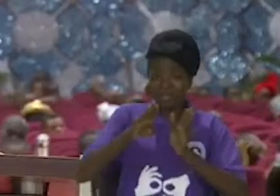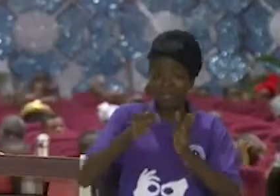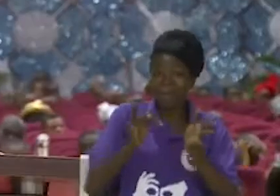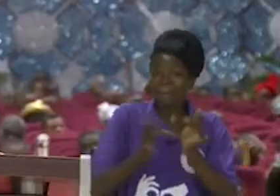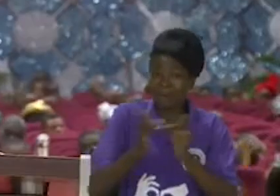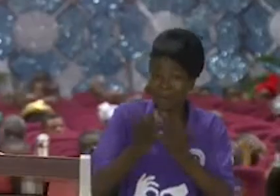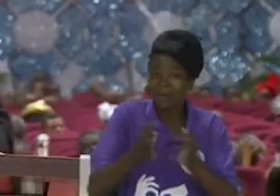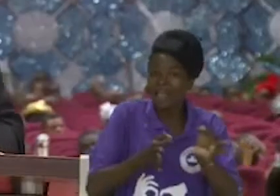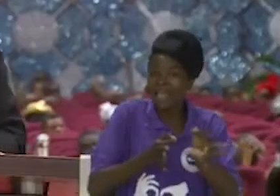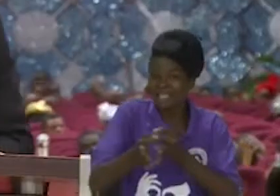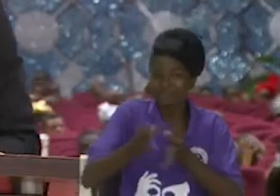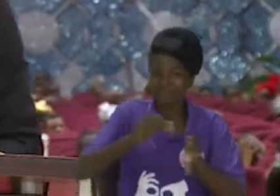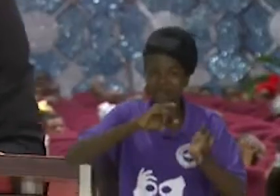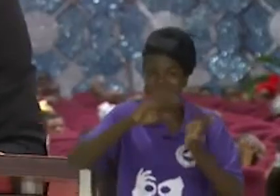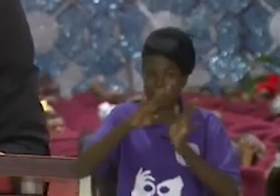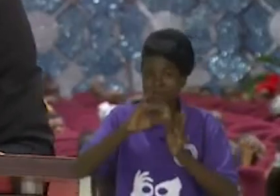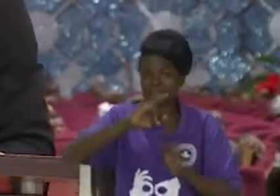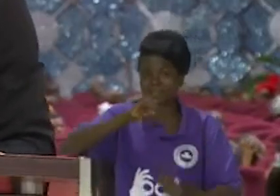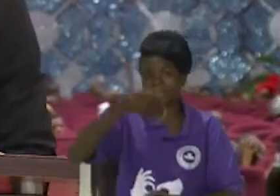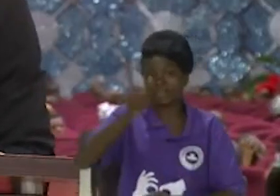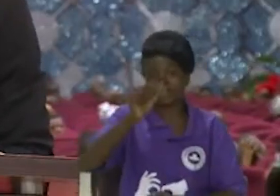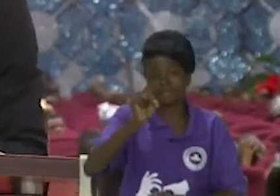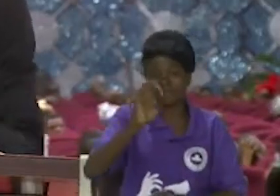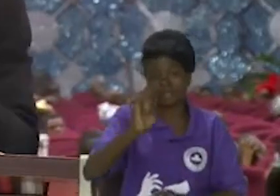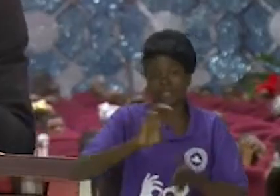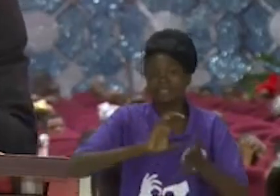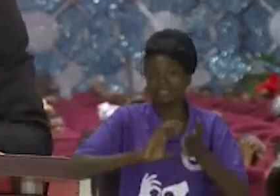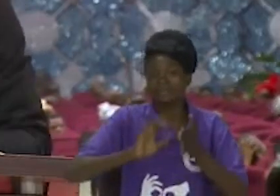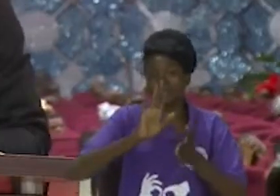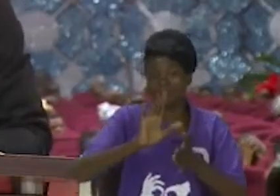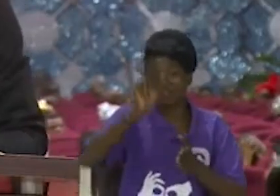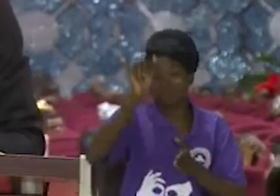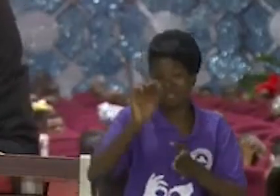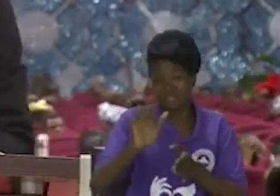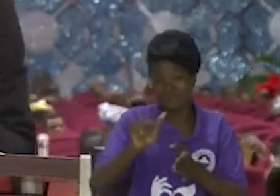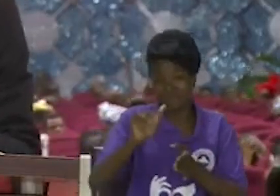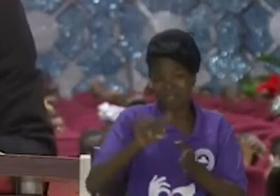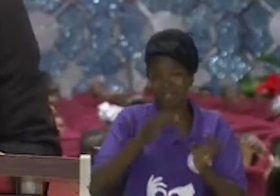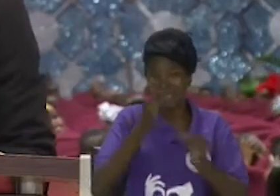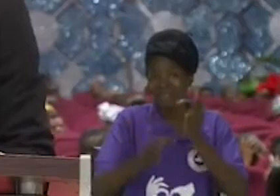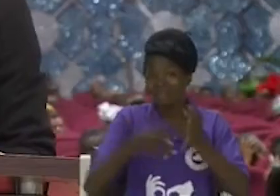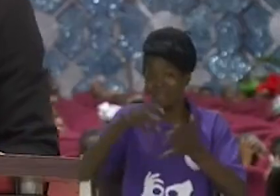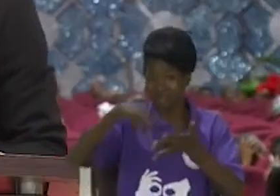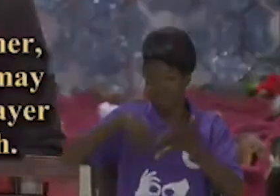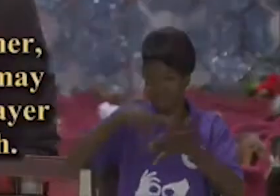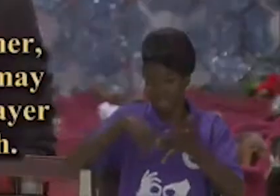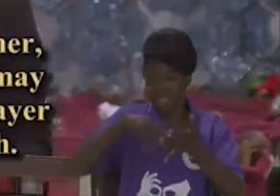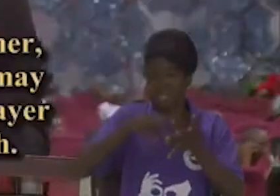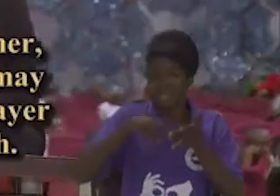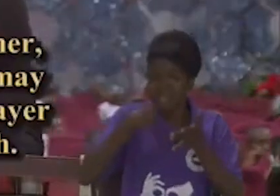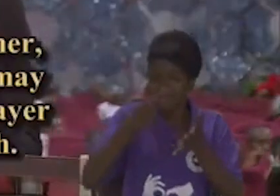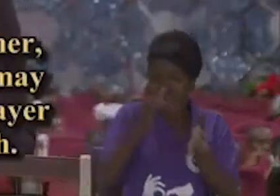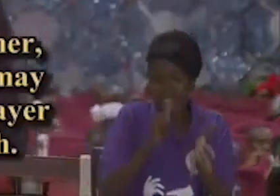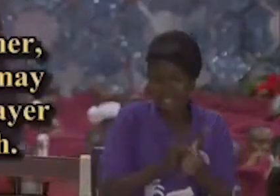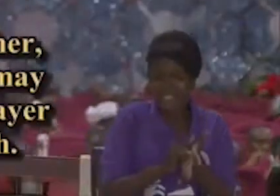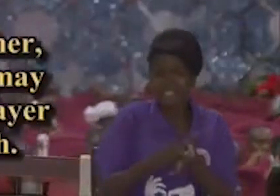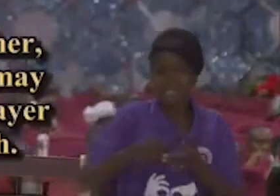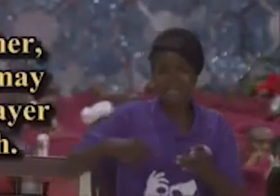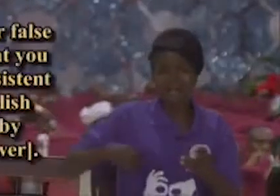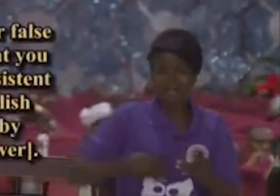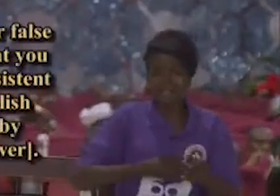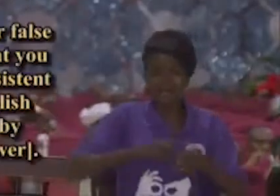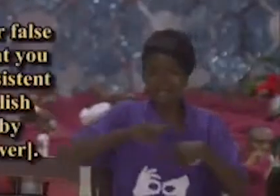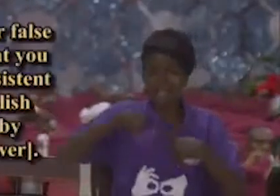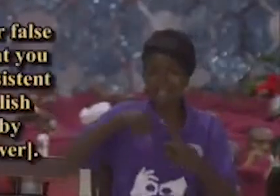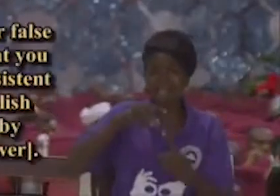16. James chapter 5, verse 16. If we read that place with the amplified version, it says, the earnest